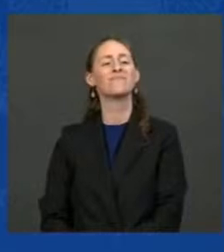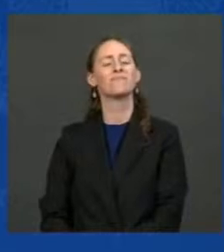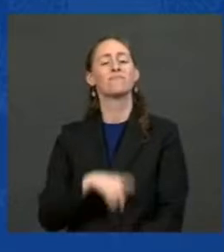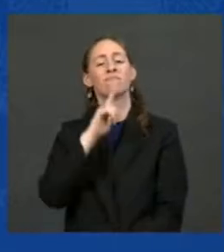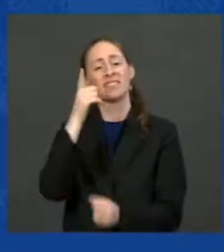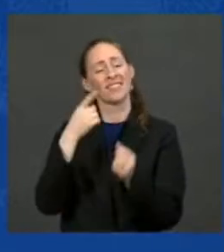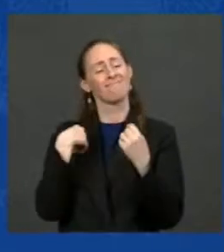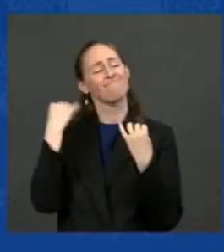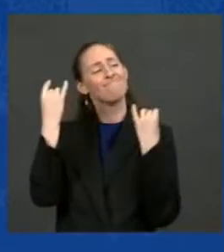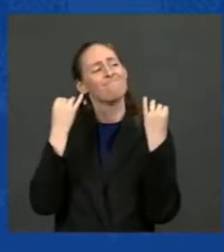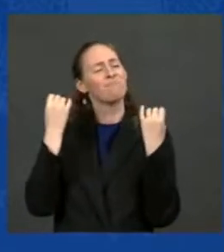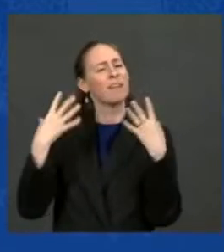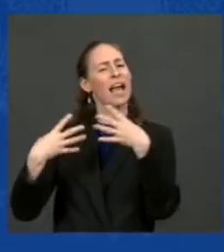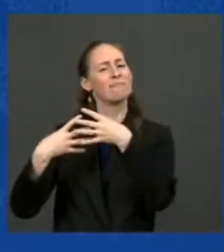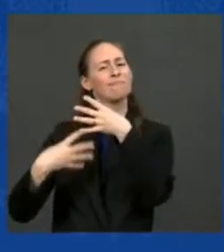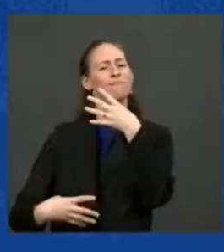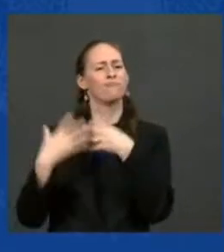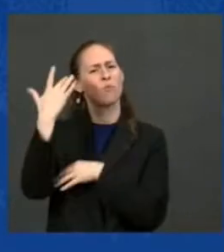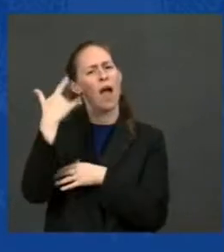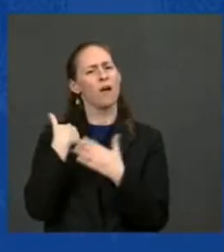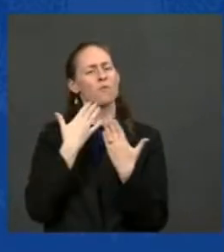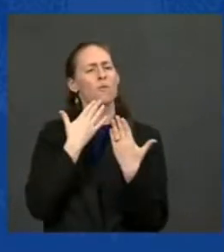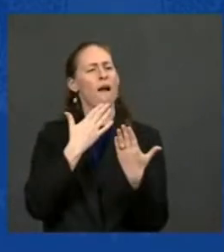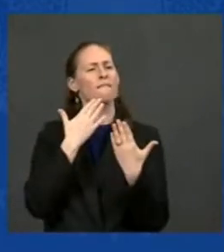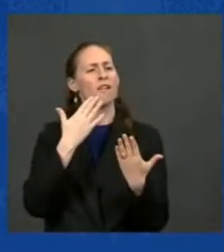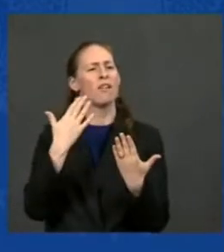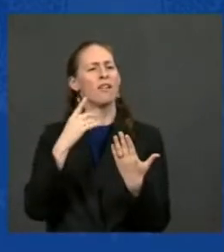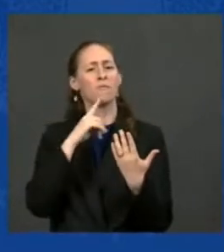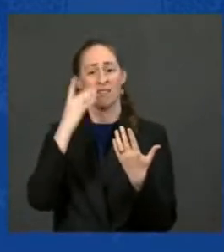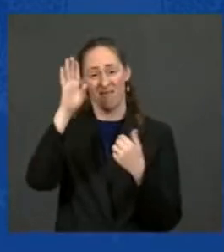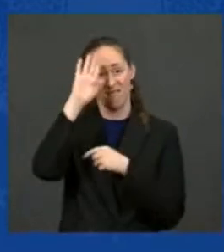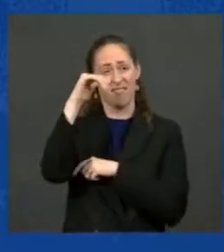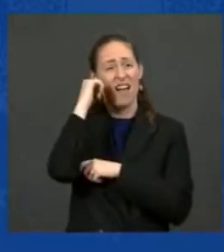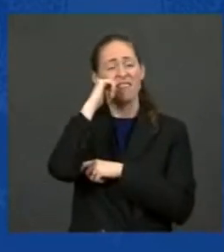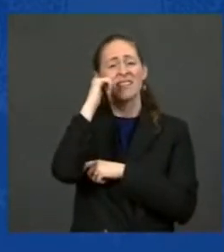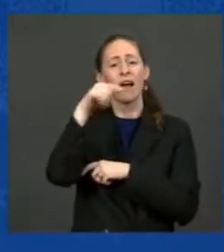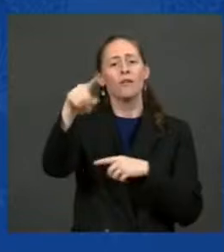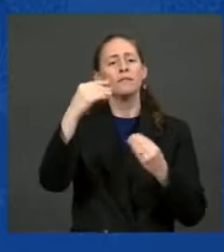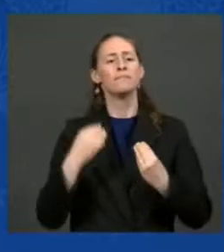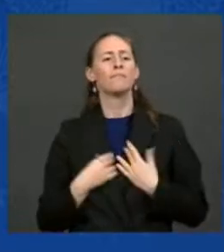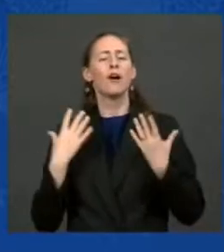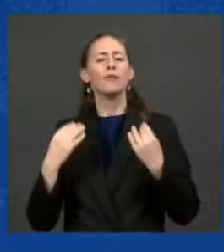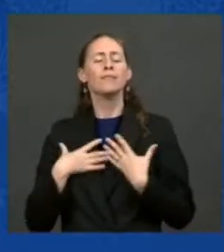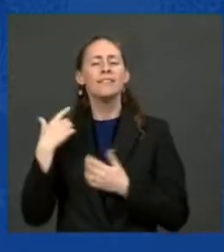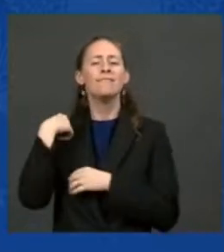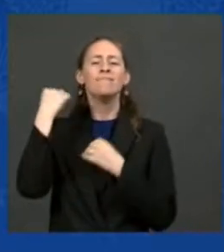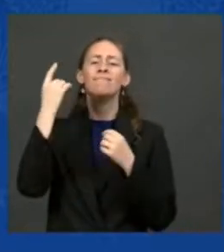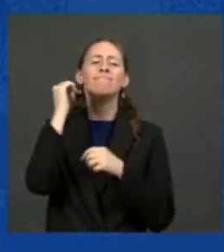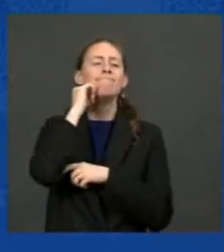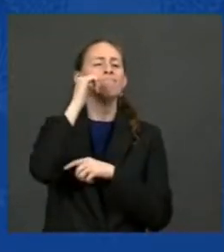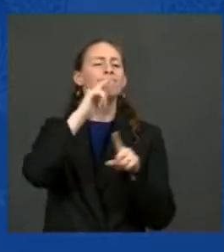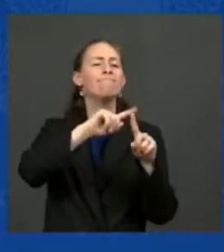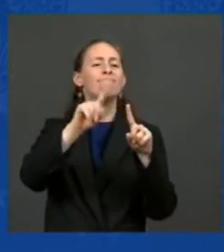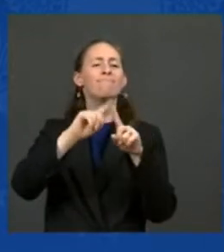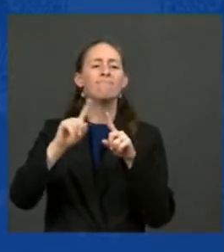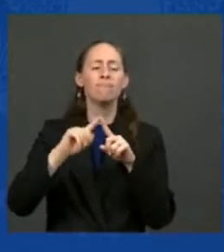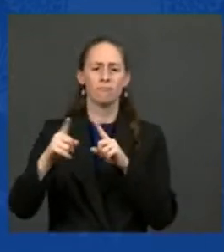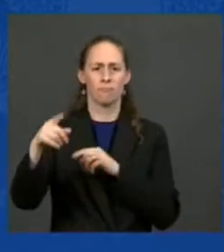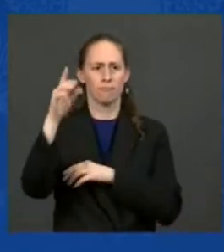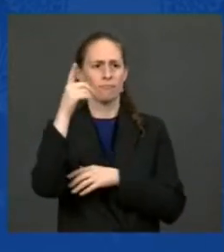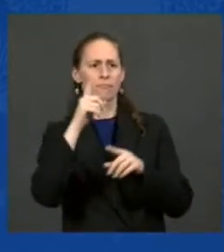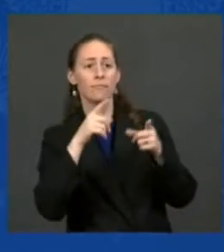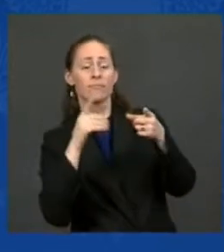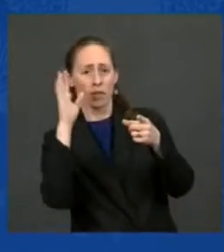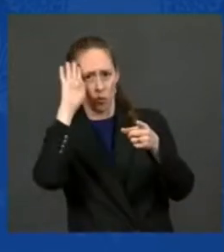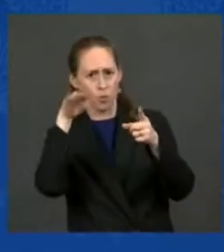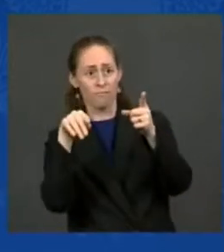Rabbi, you're an inspiration in so many ways. You and your lovely wife were survivors of that Holocaust, which was the genesis of my